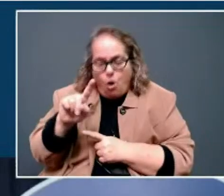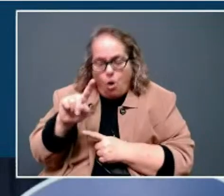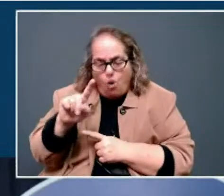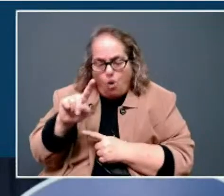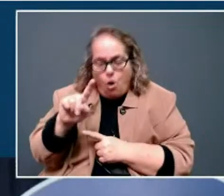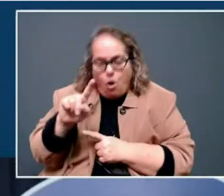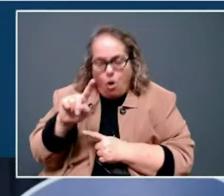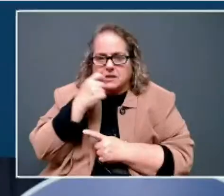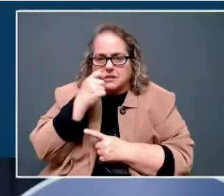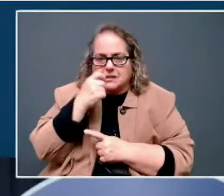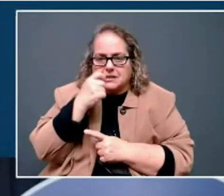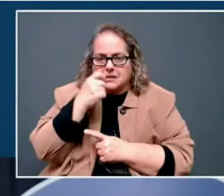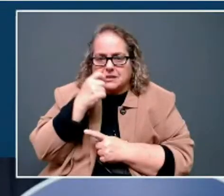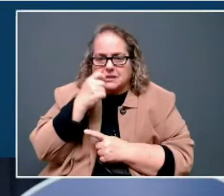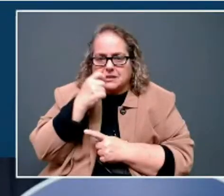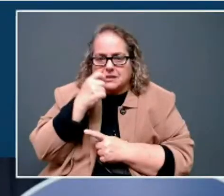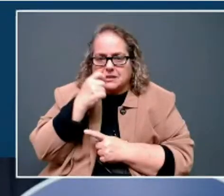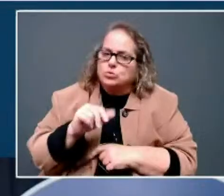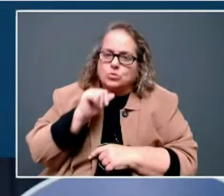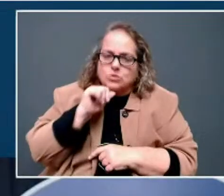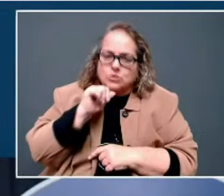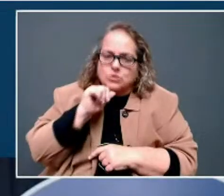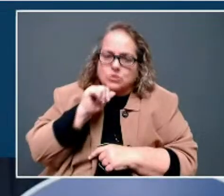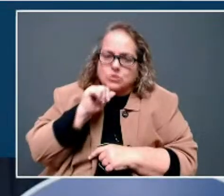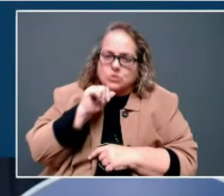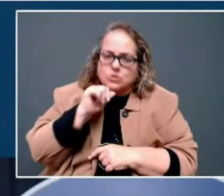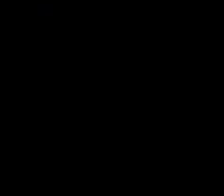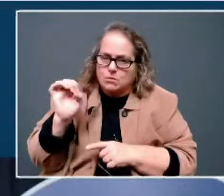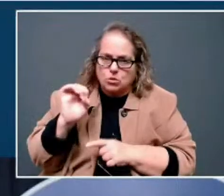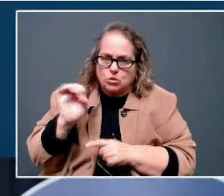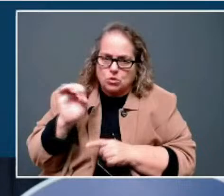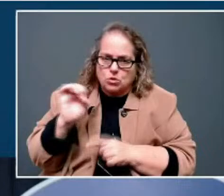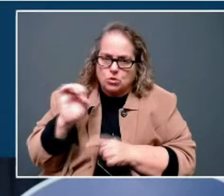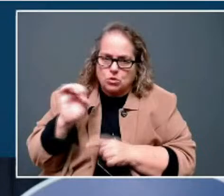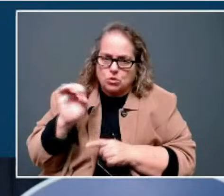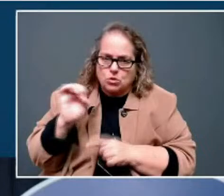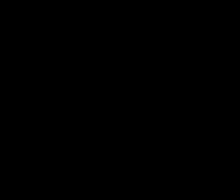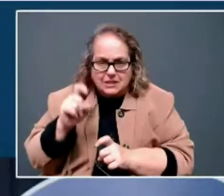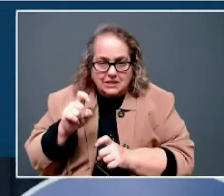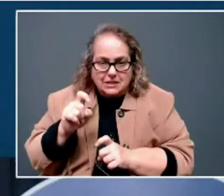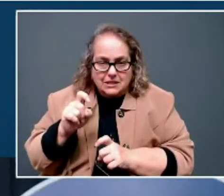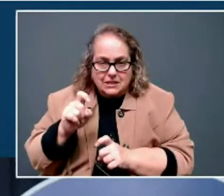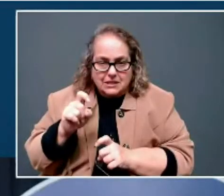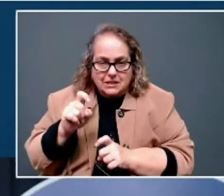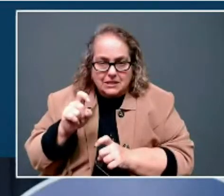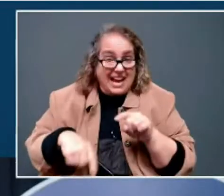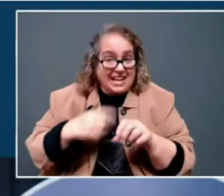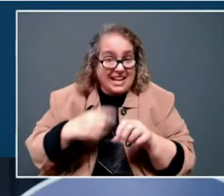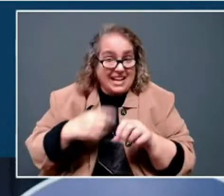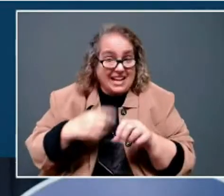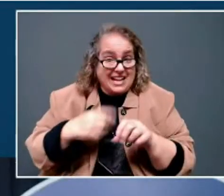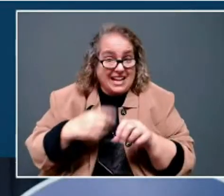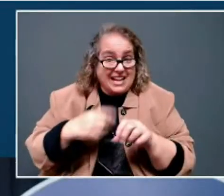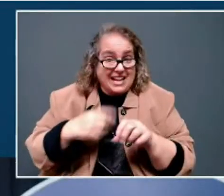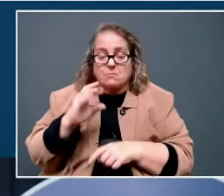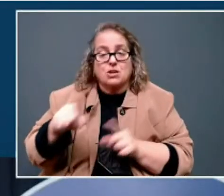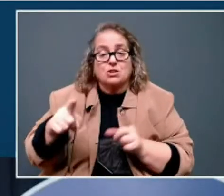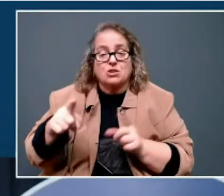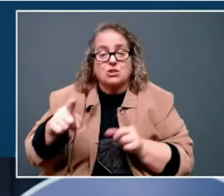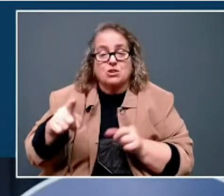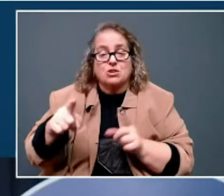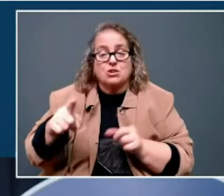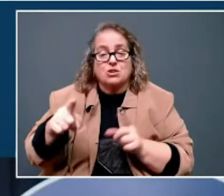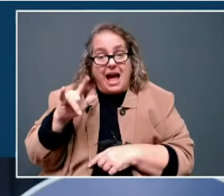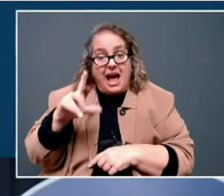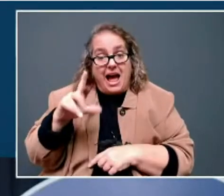to an ER just to get a COVID test. If you can't get a test but have mild to moderate illness, stay at home